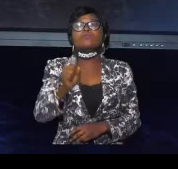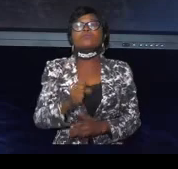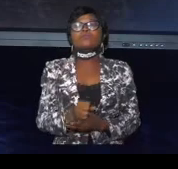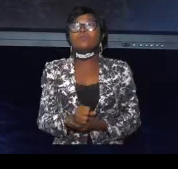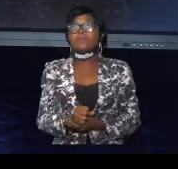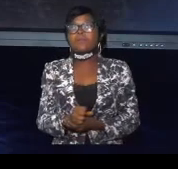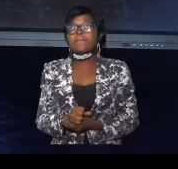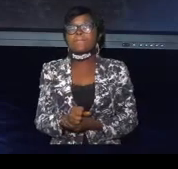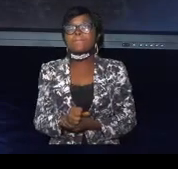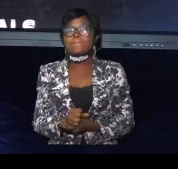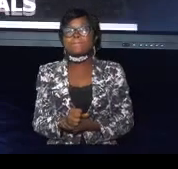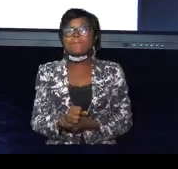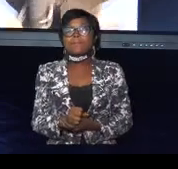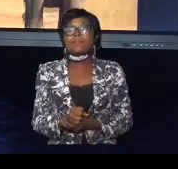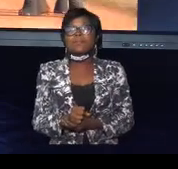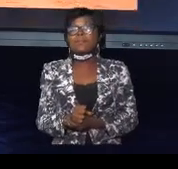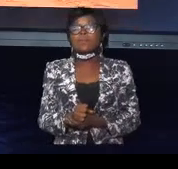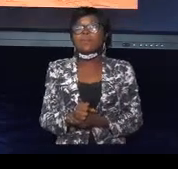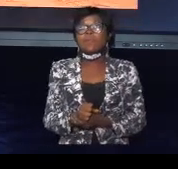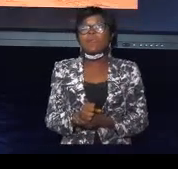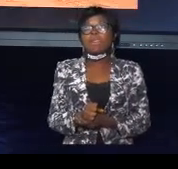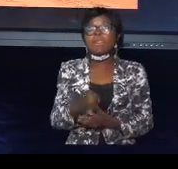A donkey trots.